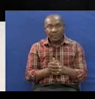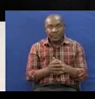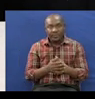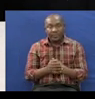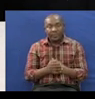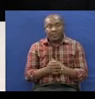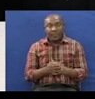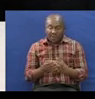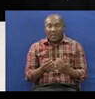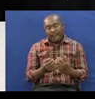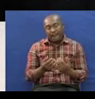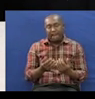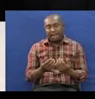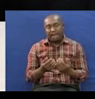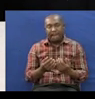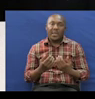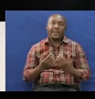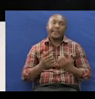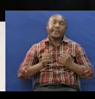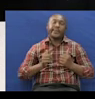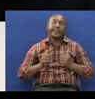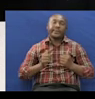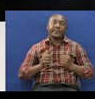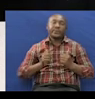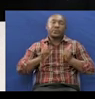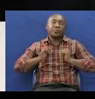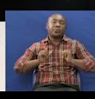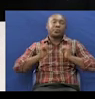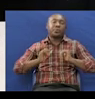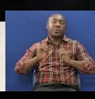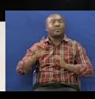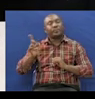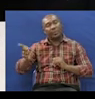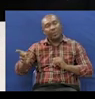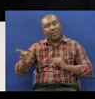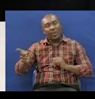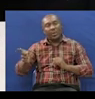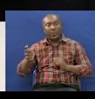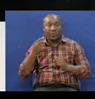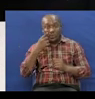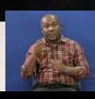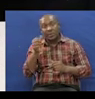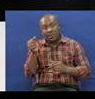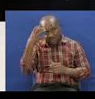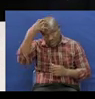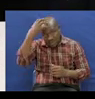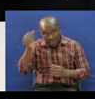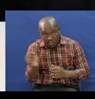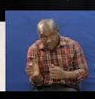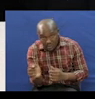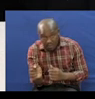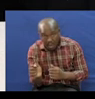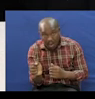deal with in your own time, maybe. Suppose you are in holiday and you go back home to your